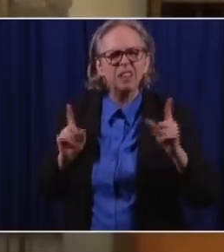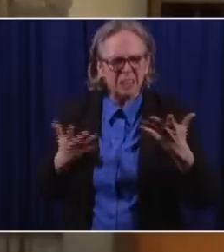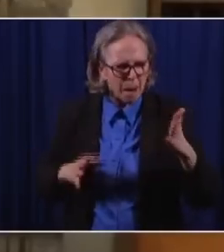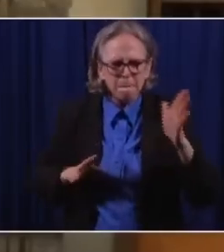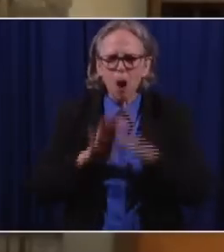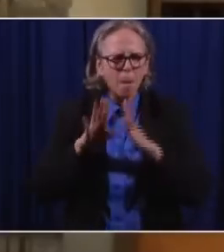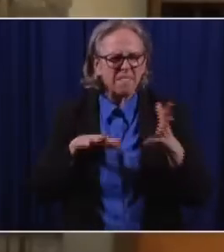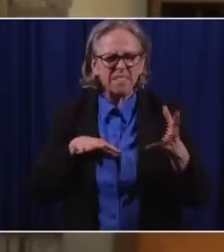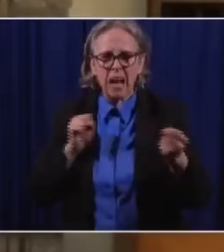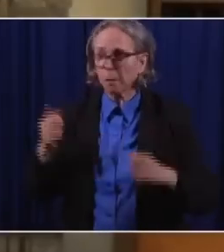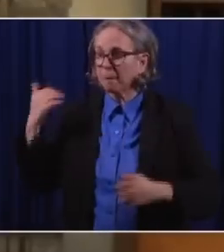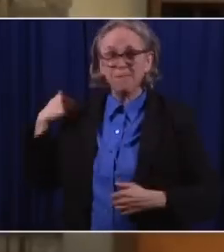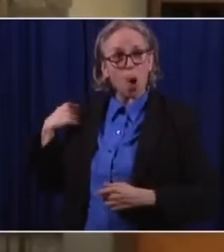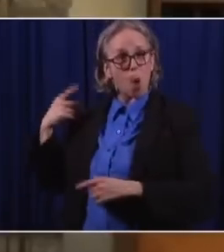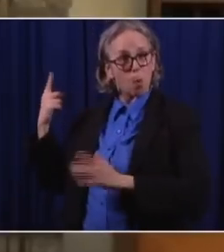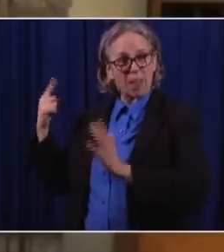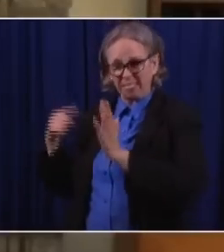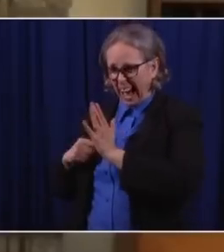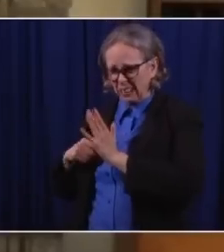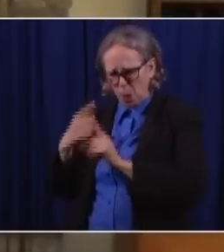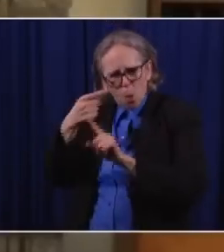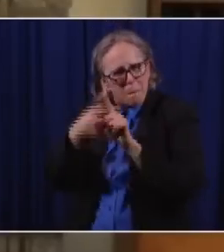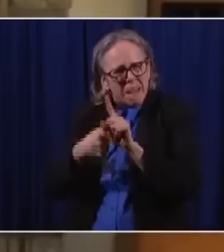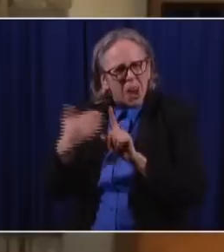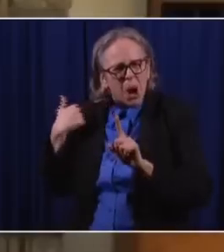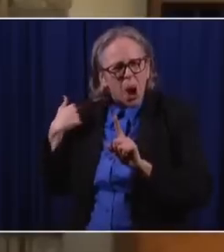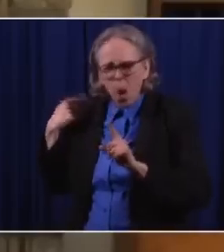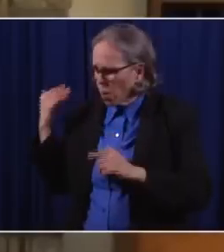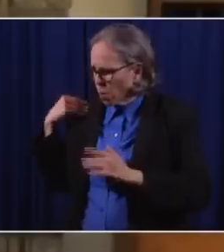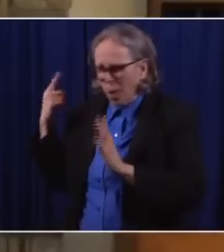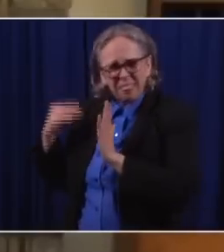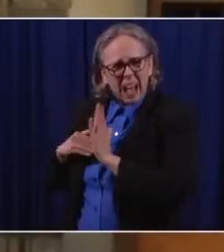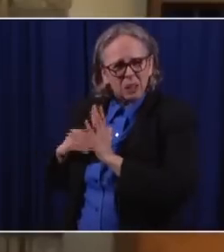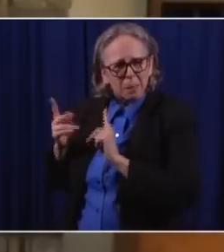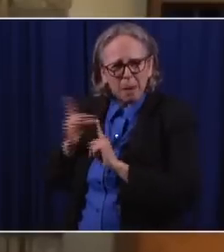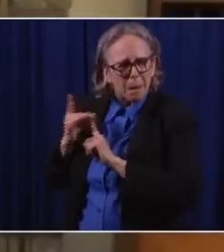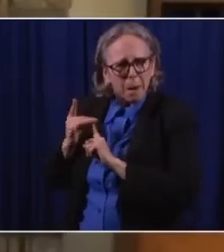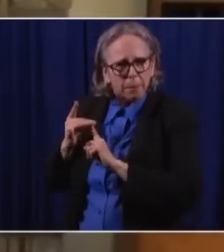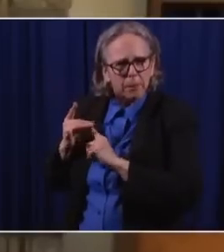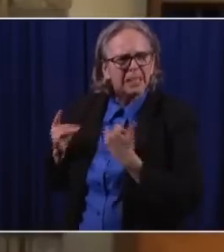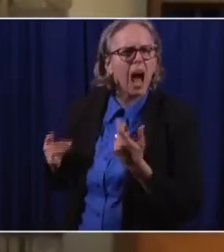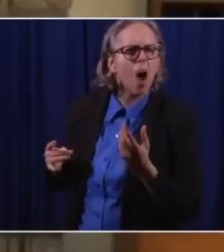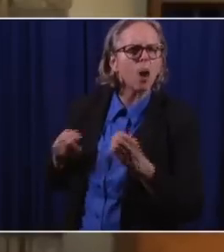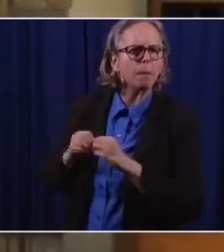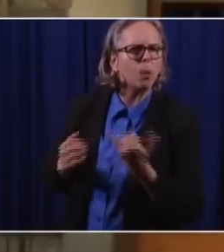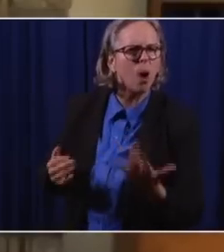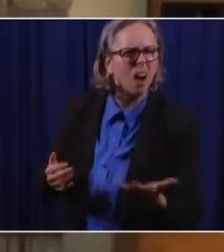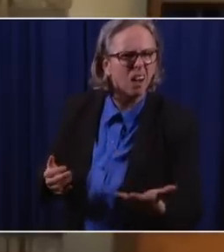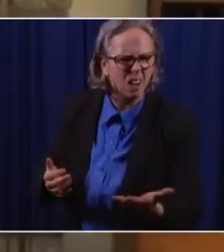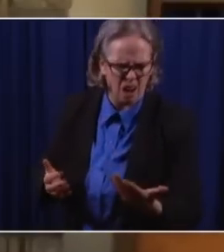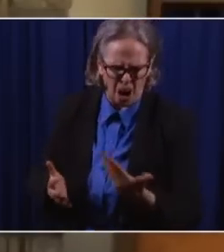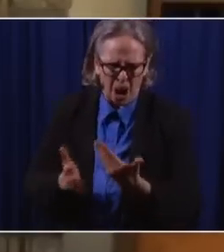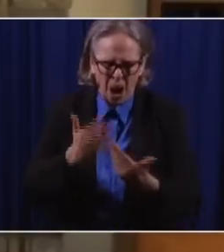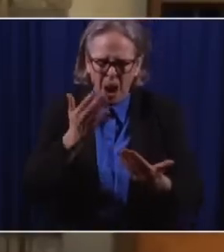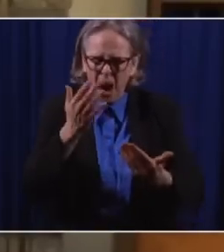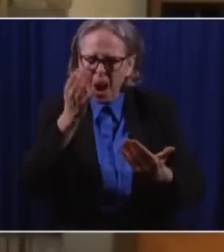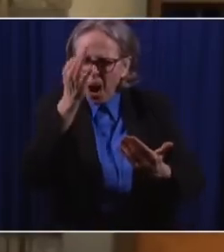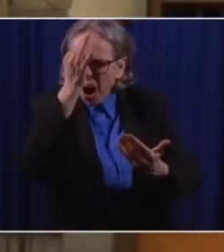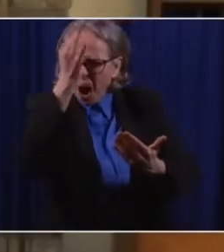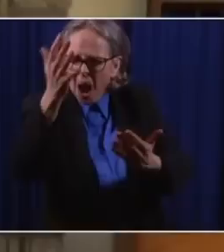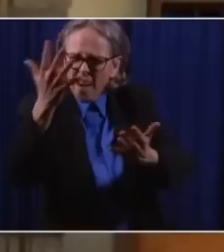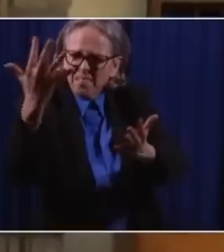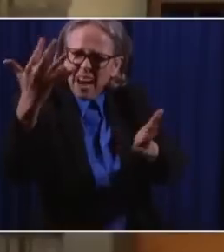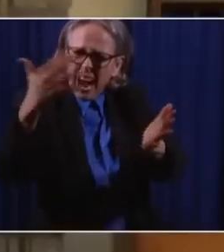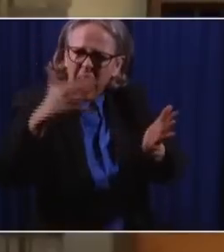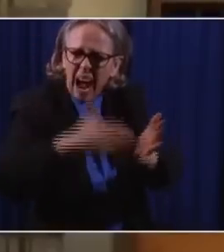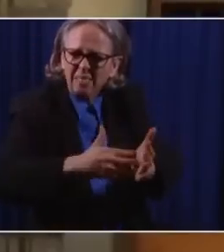cases. So it's, but again, it comes back to people's individual decisions that we can't, a lot of